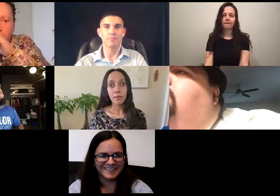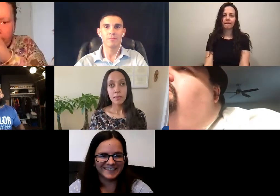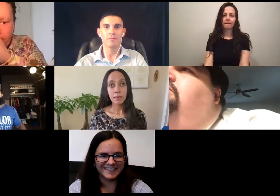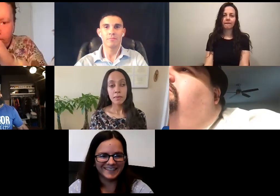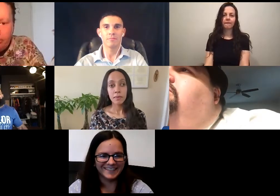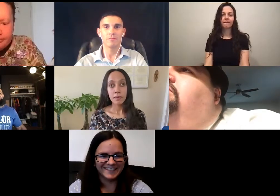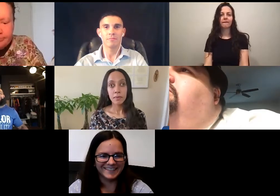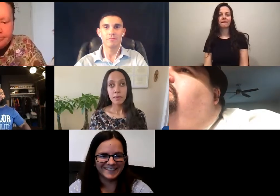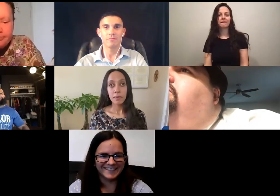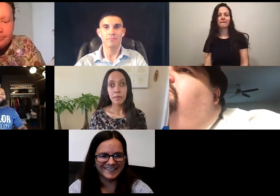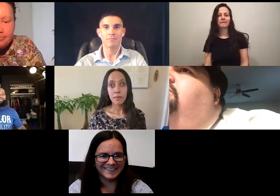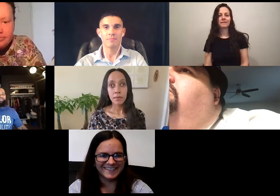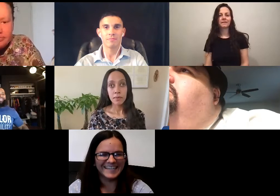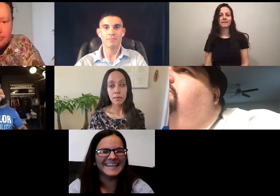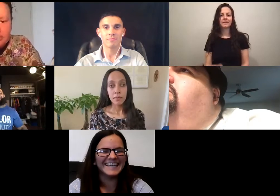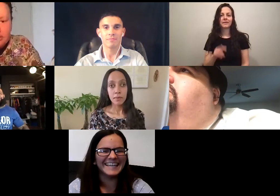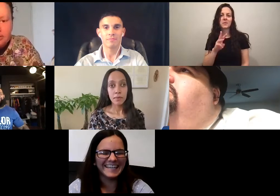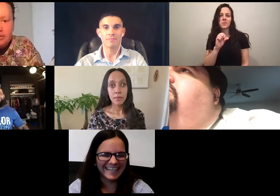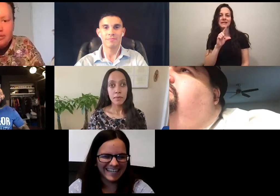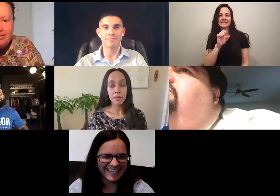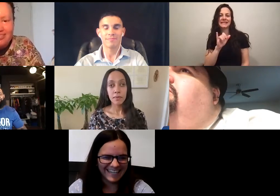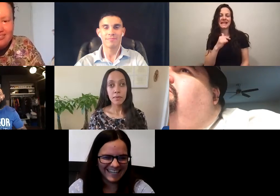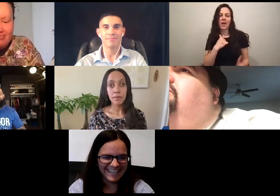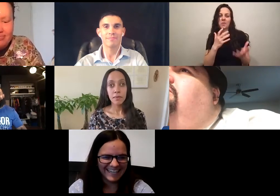I was trying to let somebody else talk, but